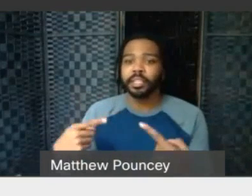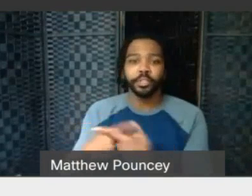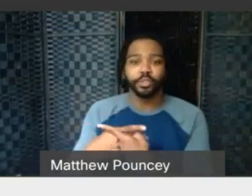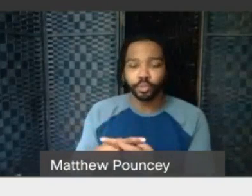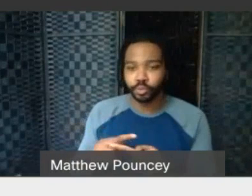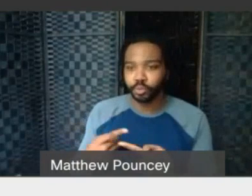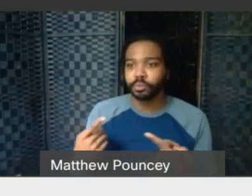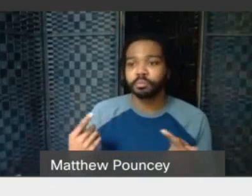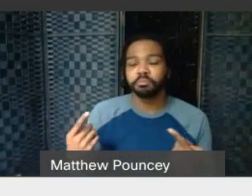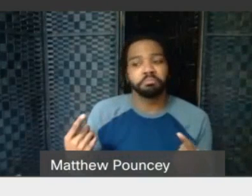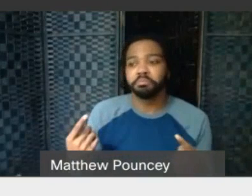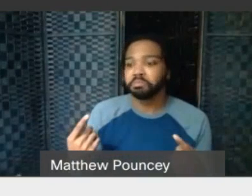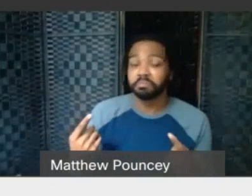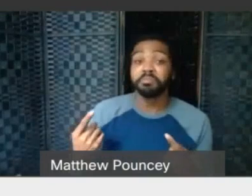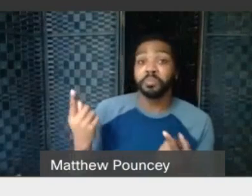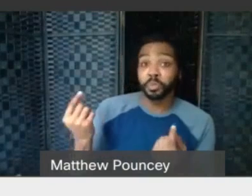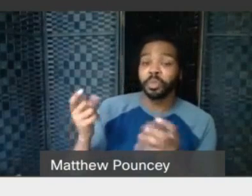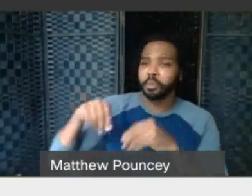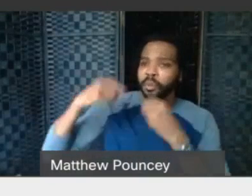provided lots of education.